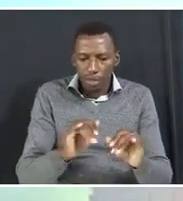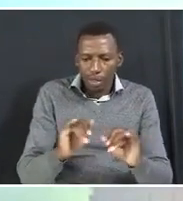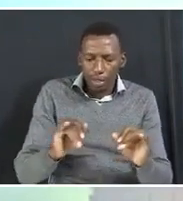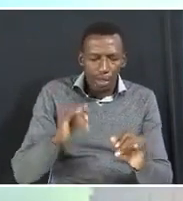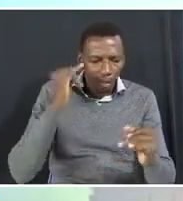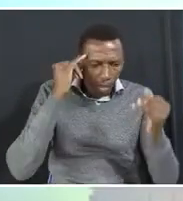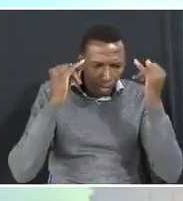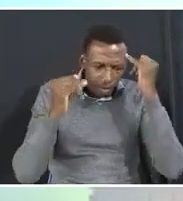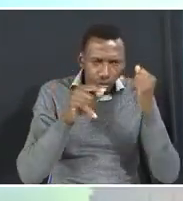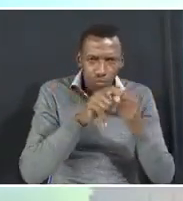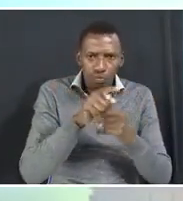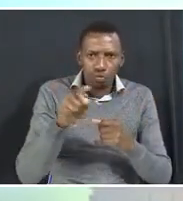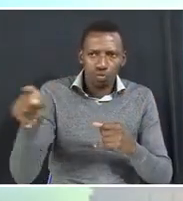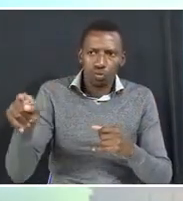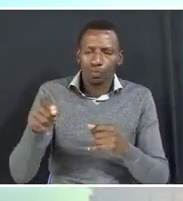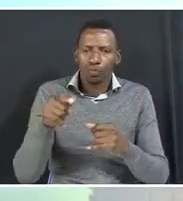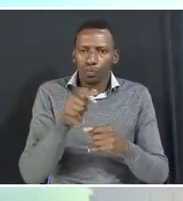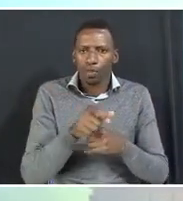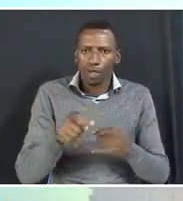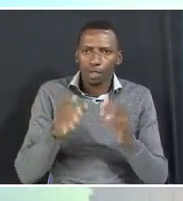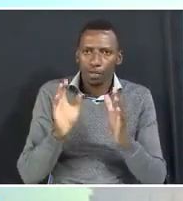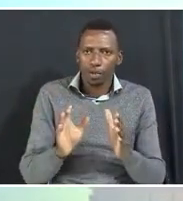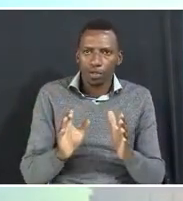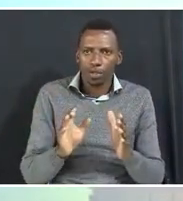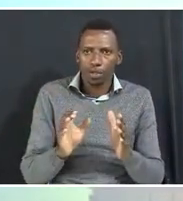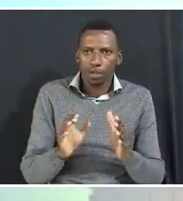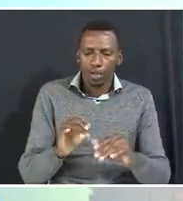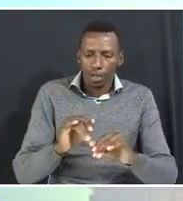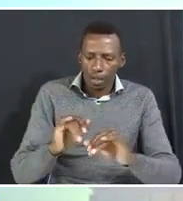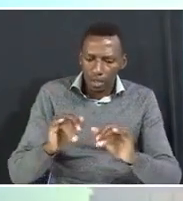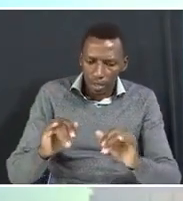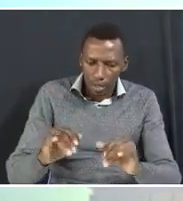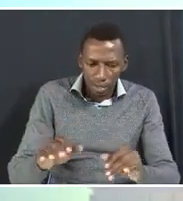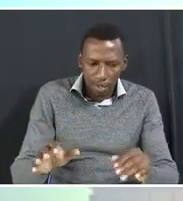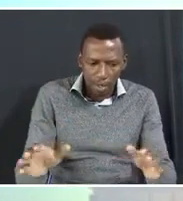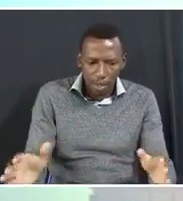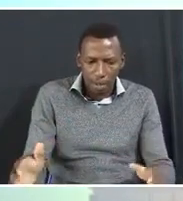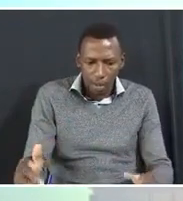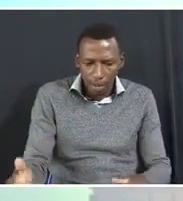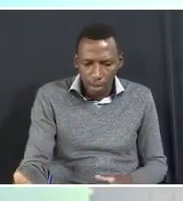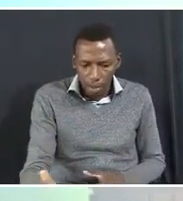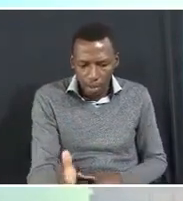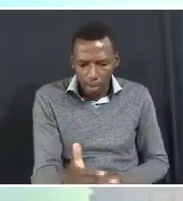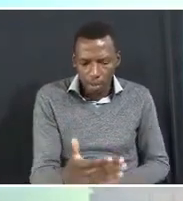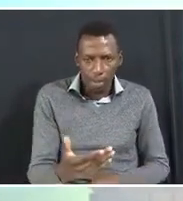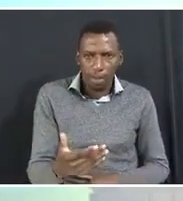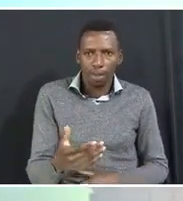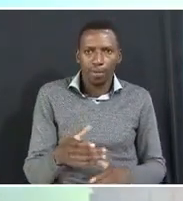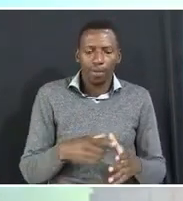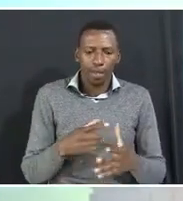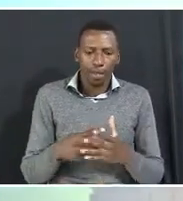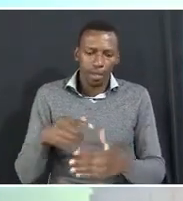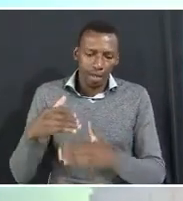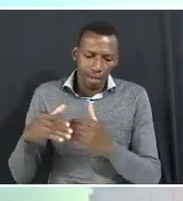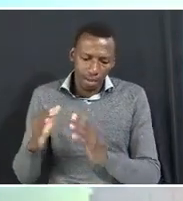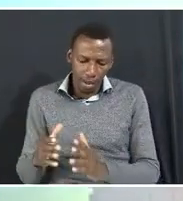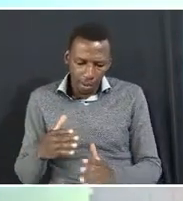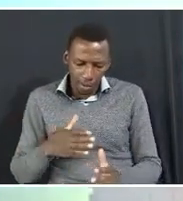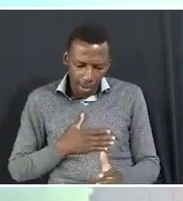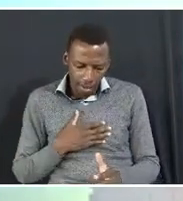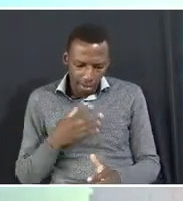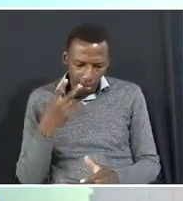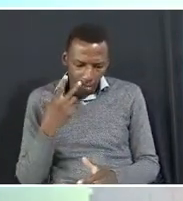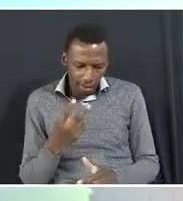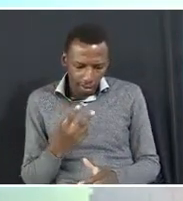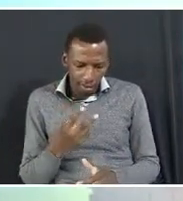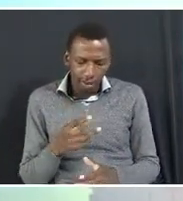wewe na wewe na wewe na wewe, kila moja shughulikie sehemu ya nyumba yako ya mbele tu. Then my neighbor will find it, and also then